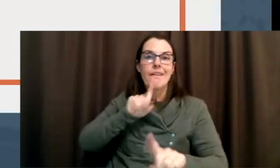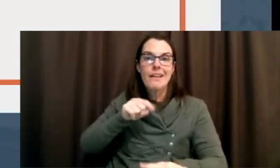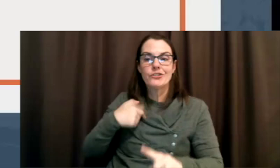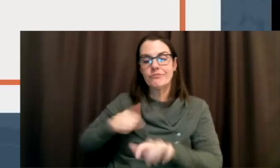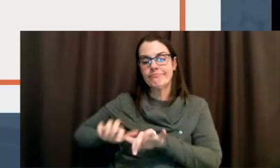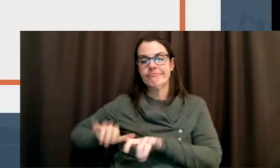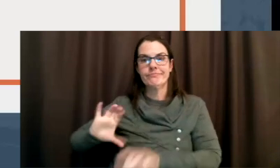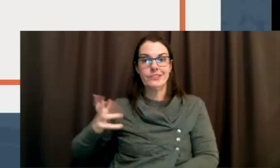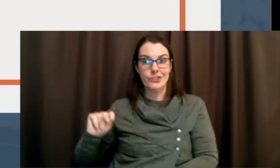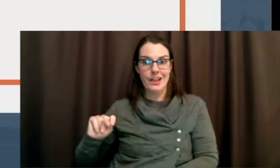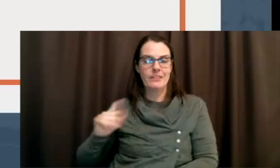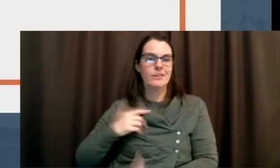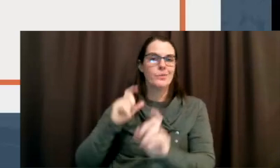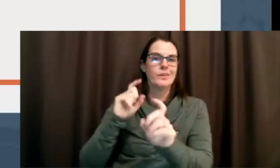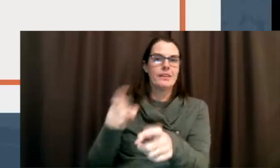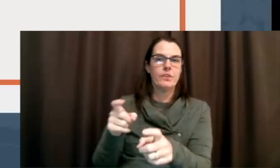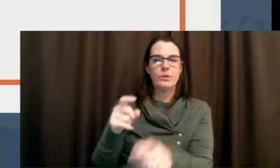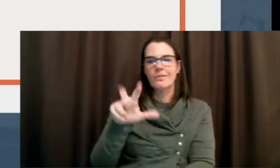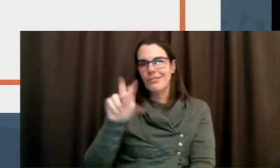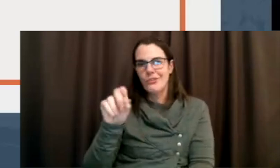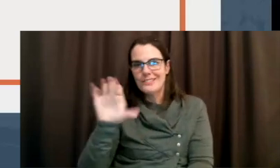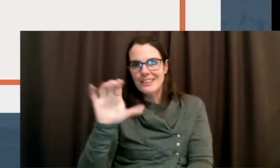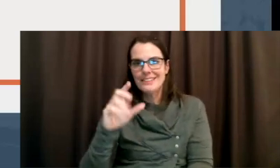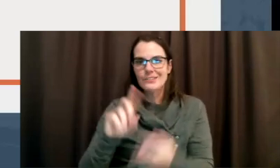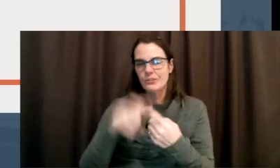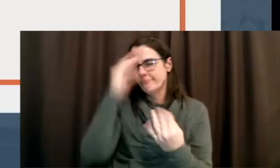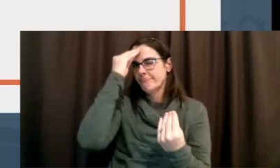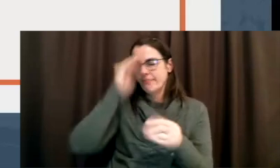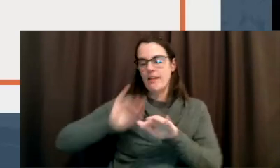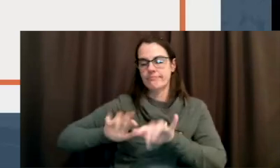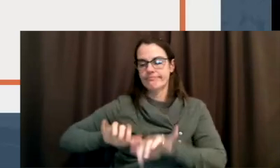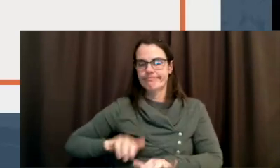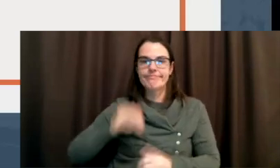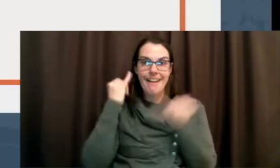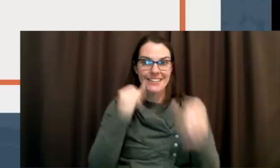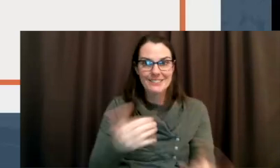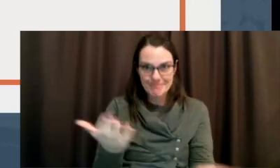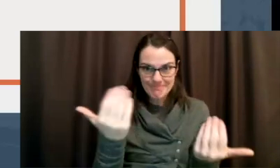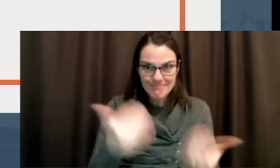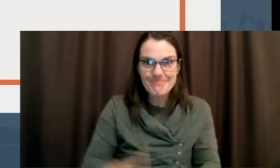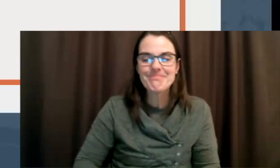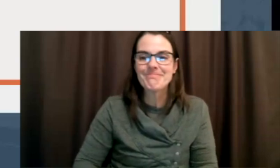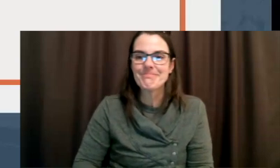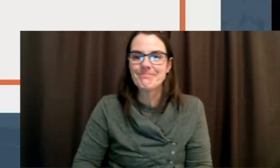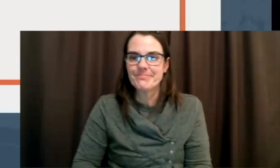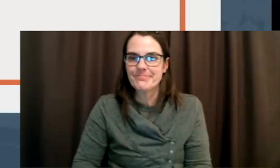chat box. We'll give you 30 seconds to plug some ideas in.